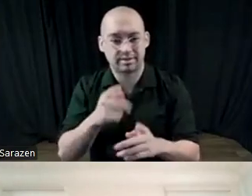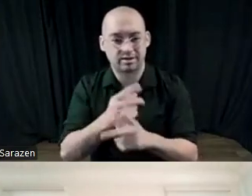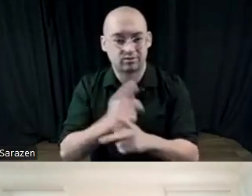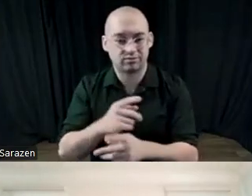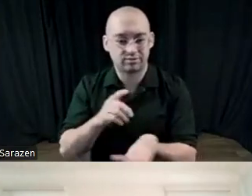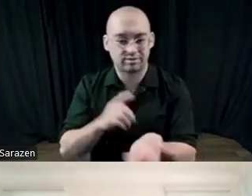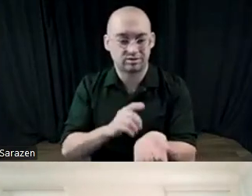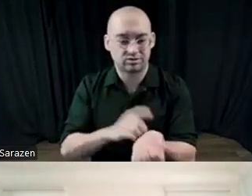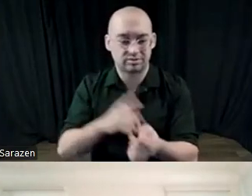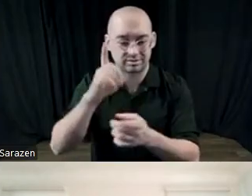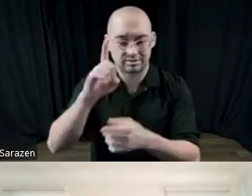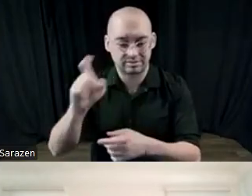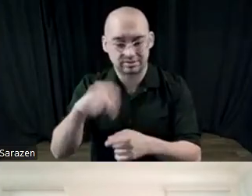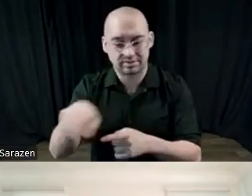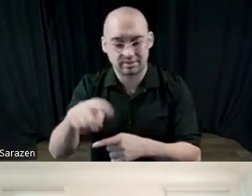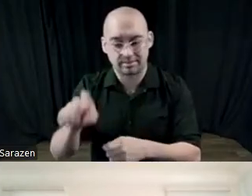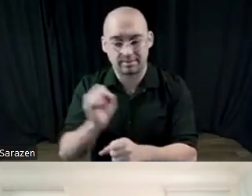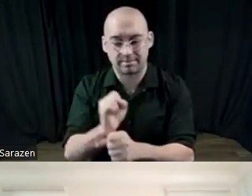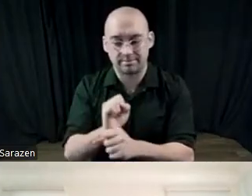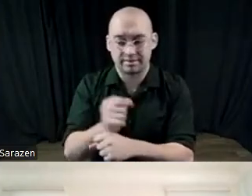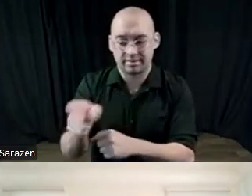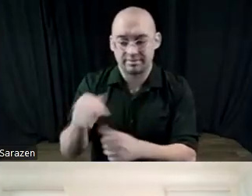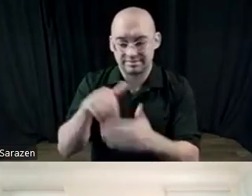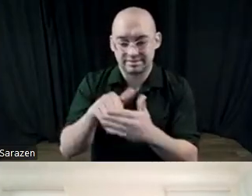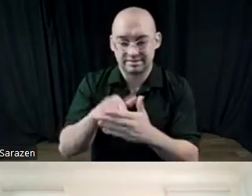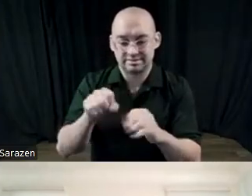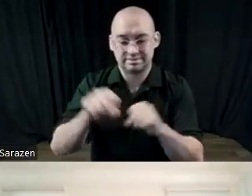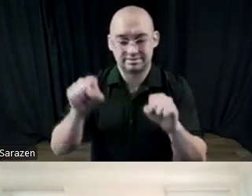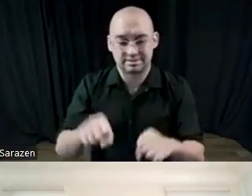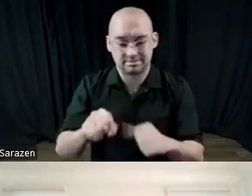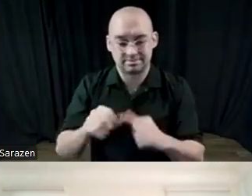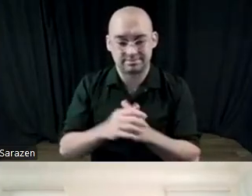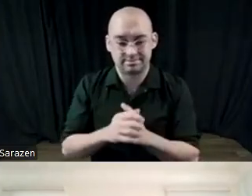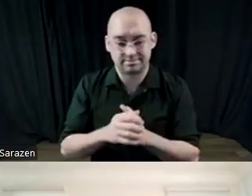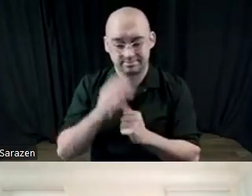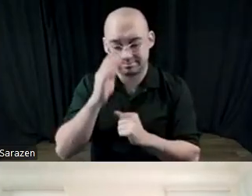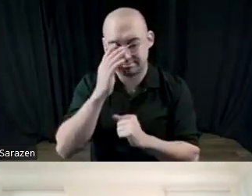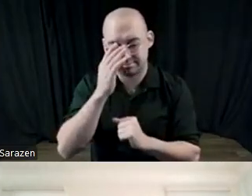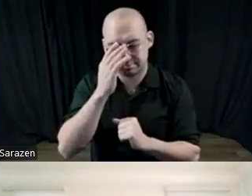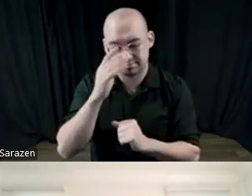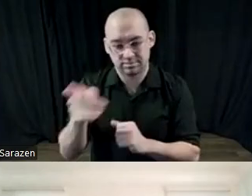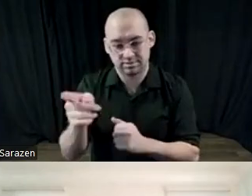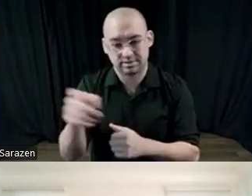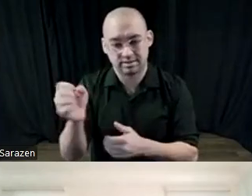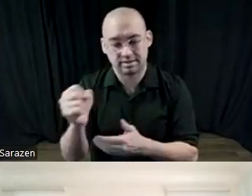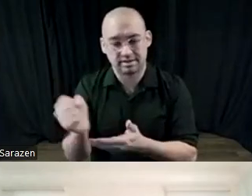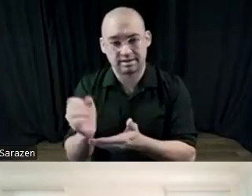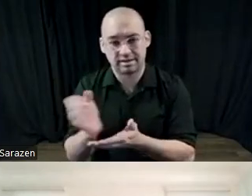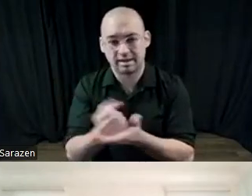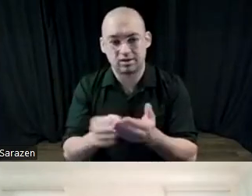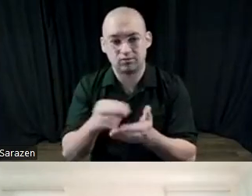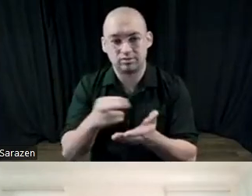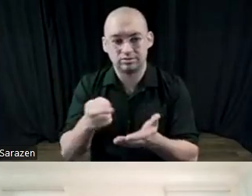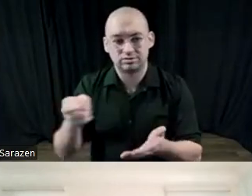getting them into the system so that they can get the resources that they need. Yeah. And Thanks. plan Thanks